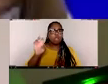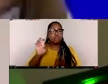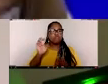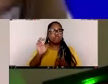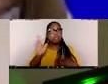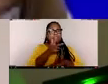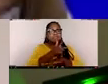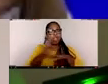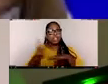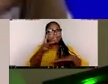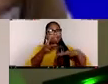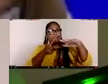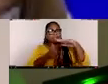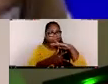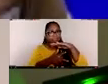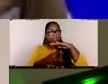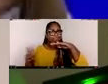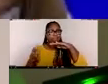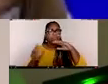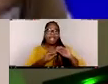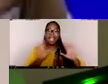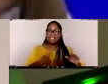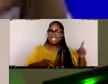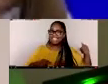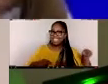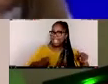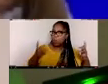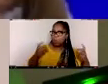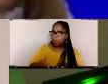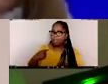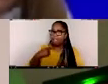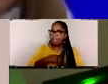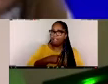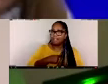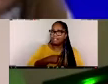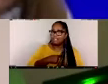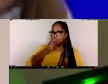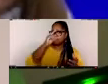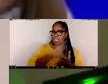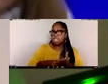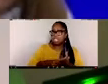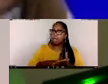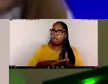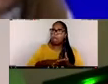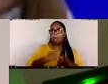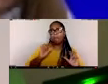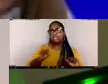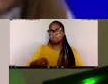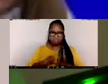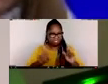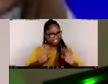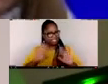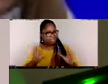it. Obviously, they don't want us to believe that that's possible, but it clearly is.